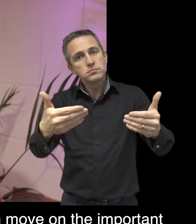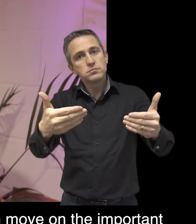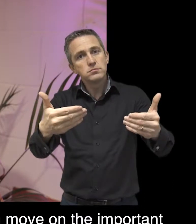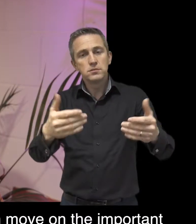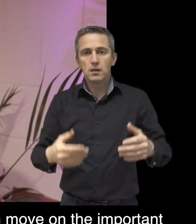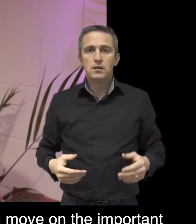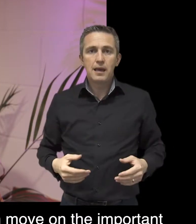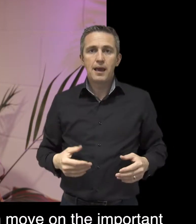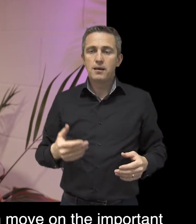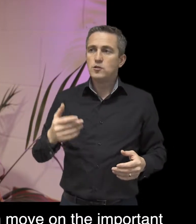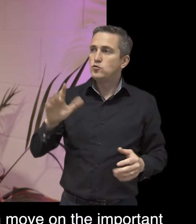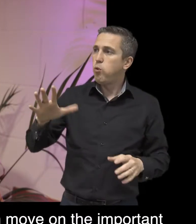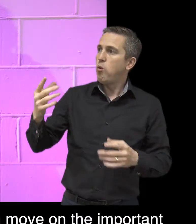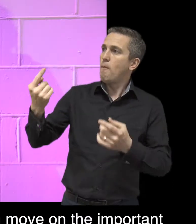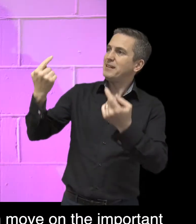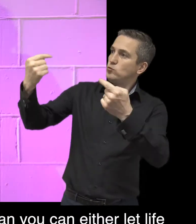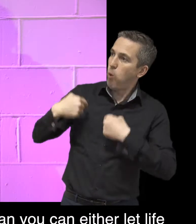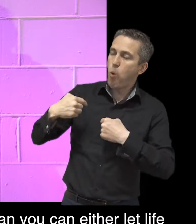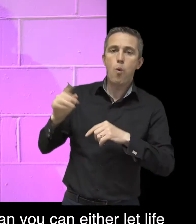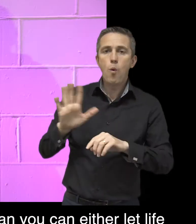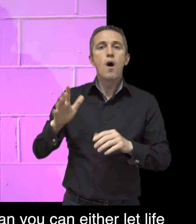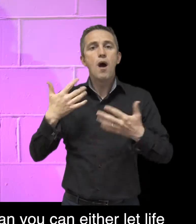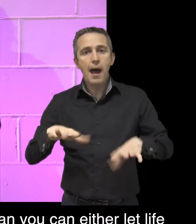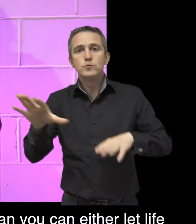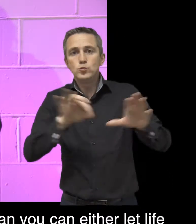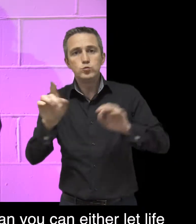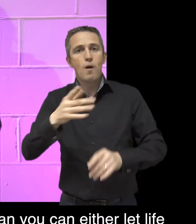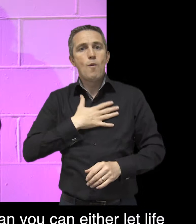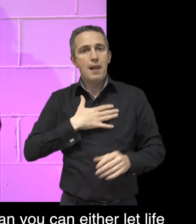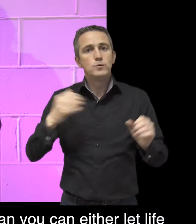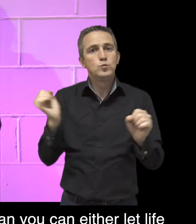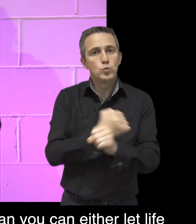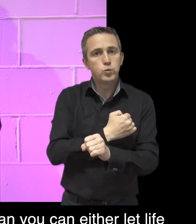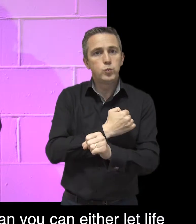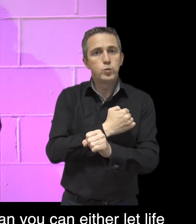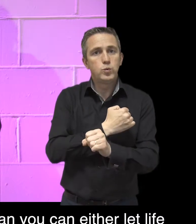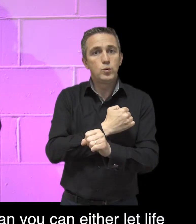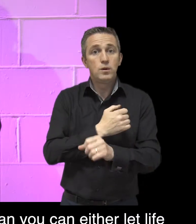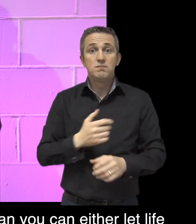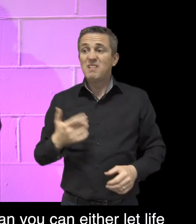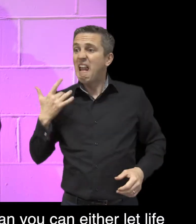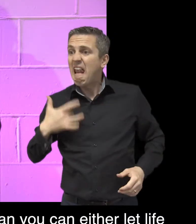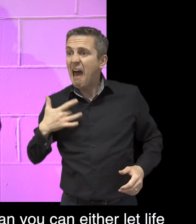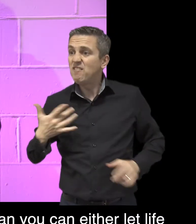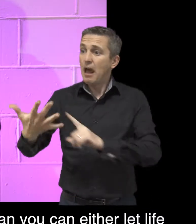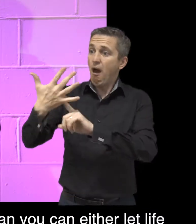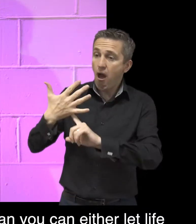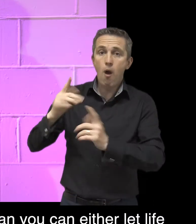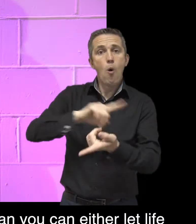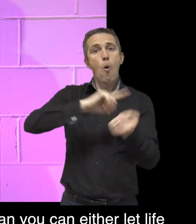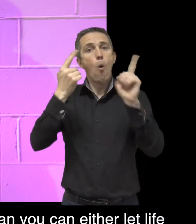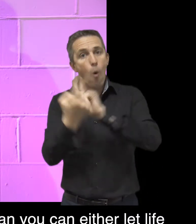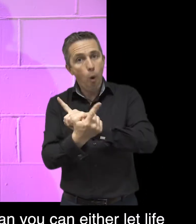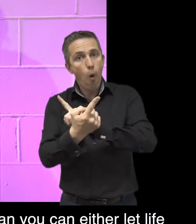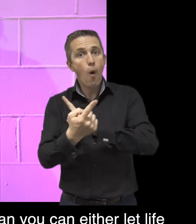you want to do, not what other people want you to do. I mean, you can either let life happen or you can make life happen, and